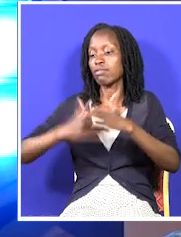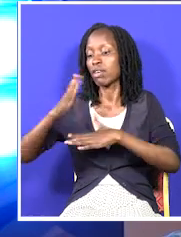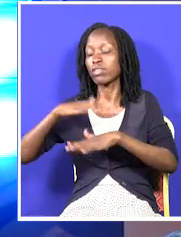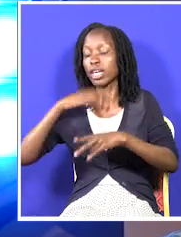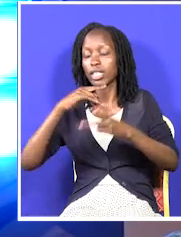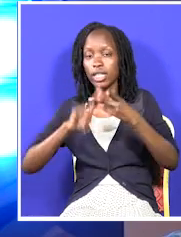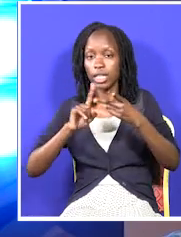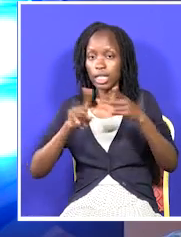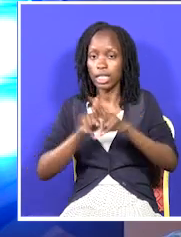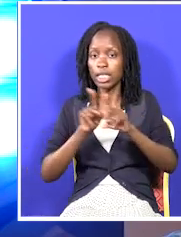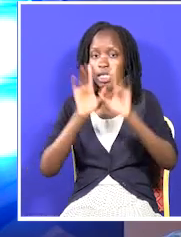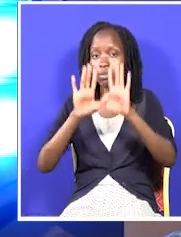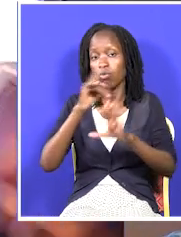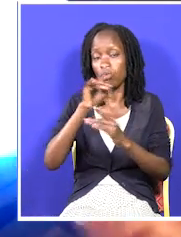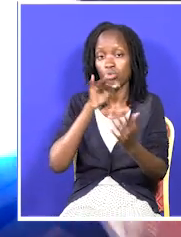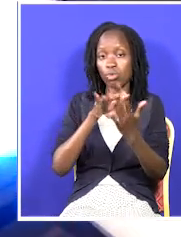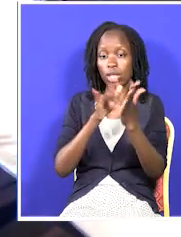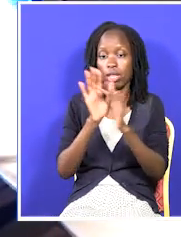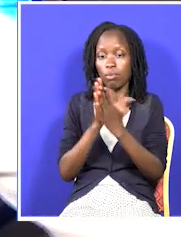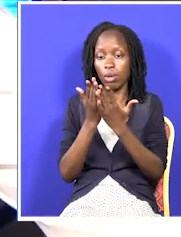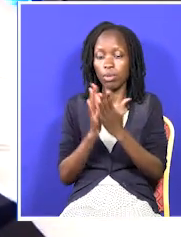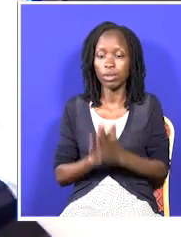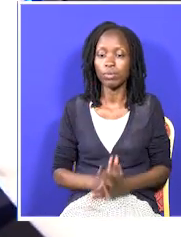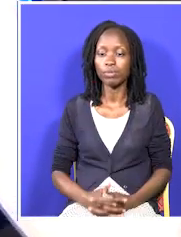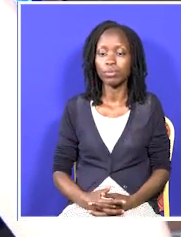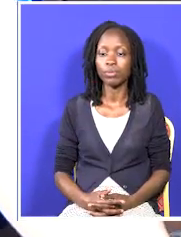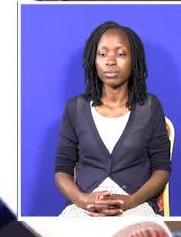two, it's important for you to read the Word of God.